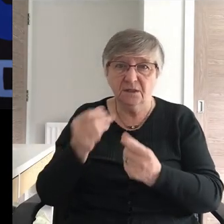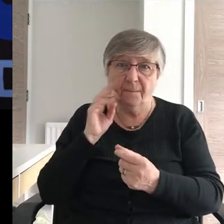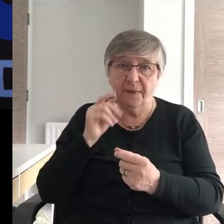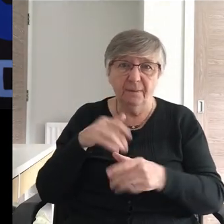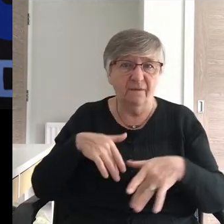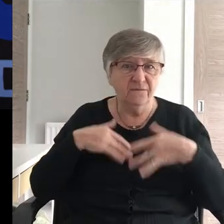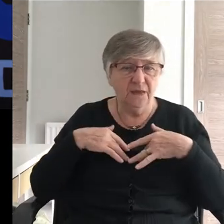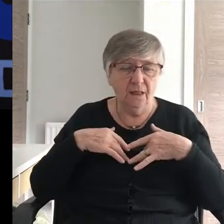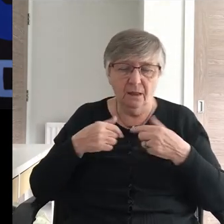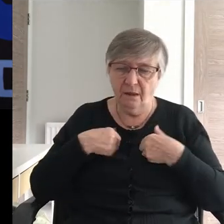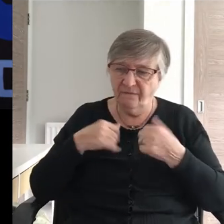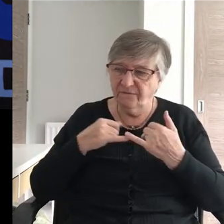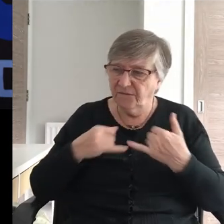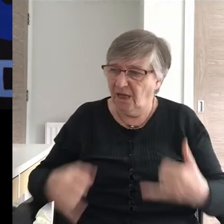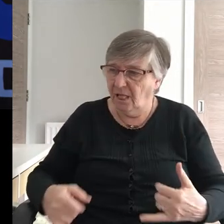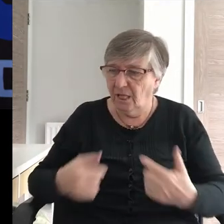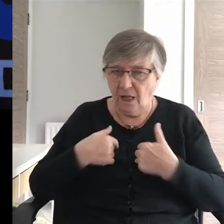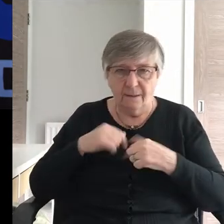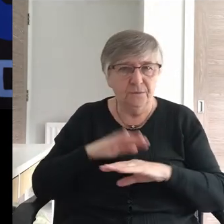or worthlessness.